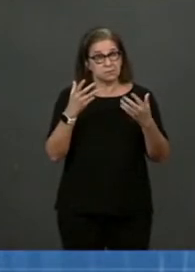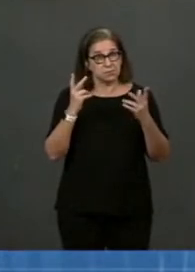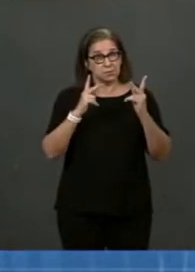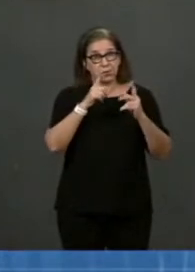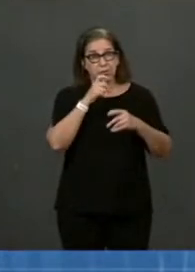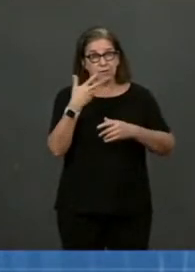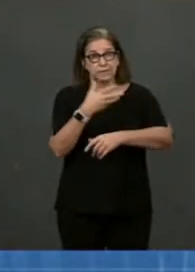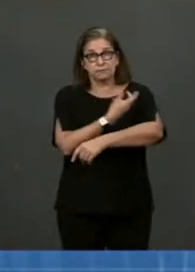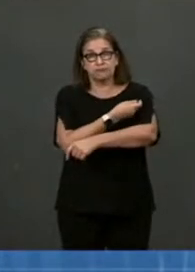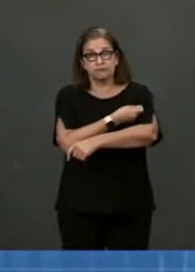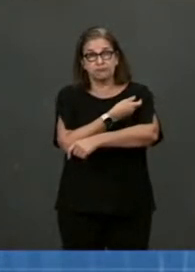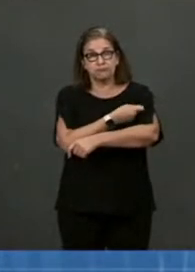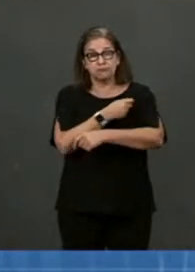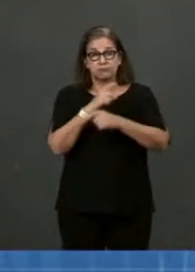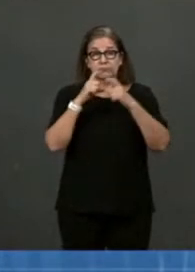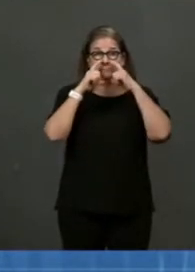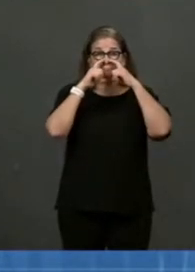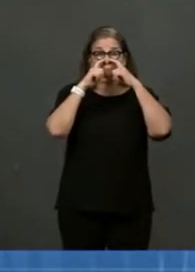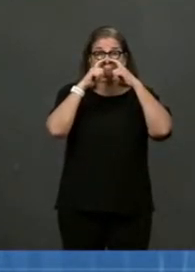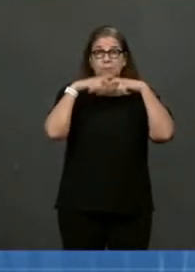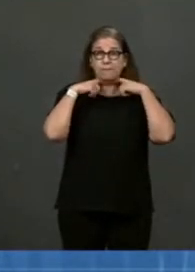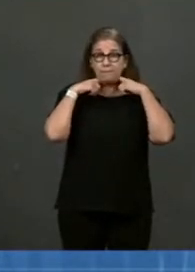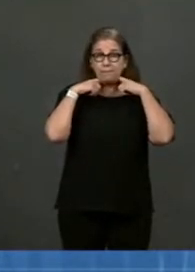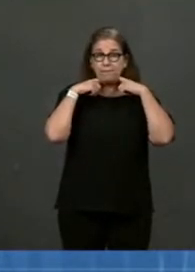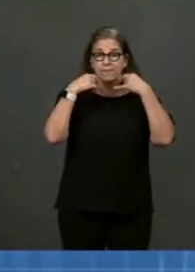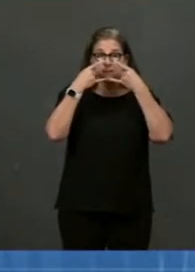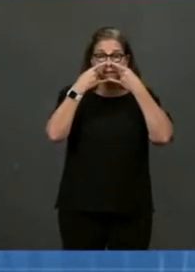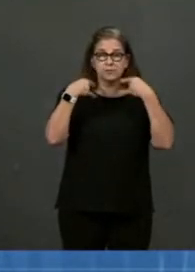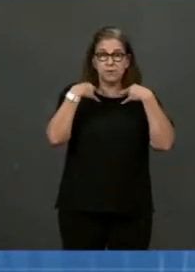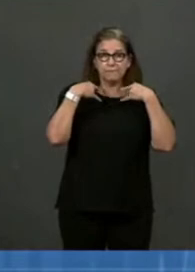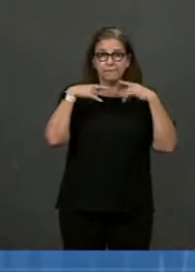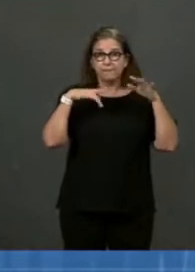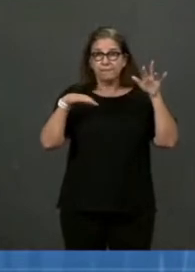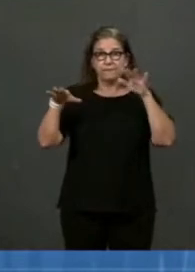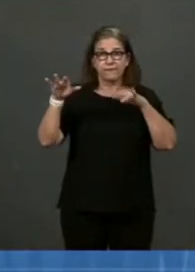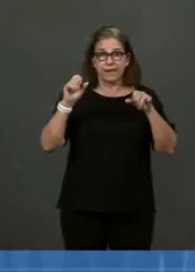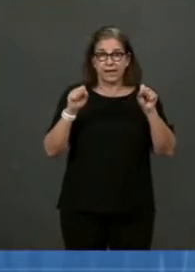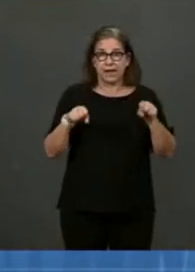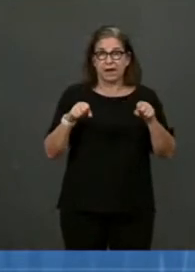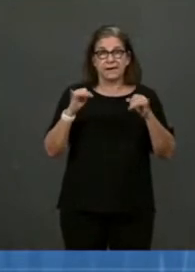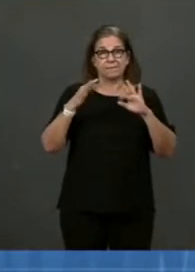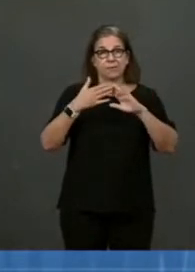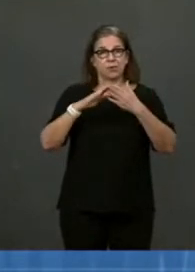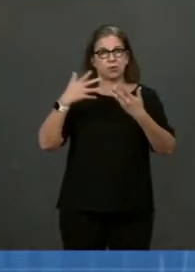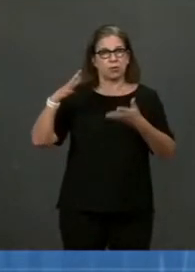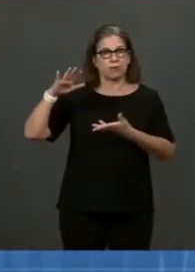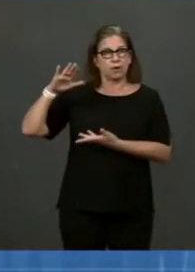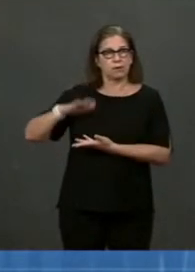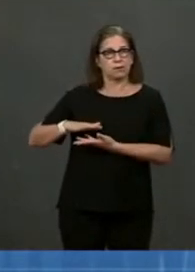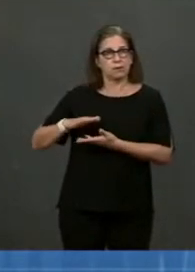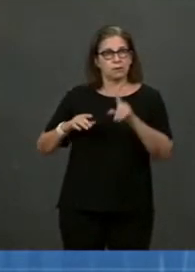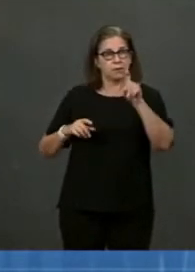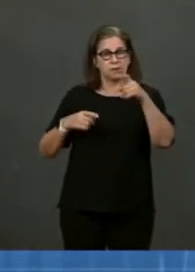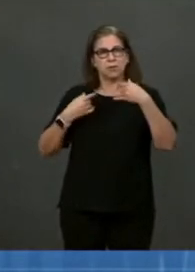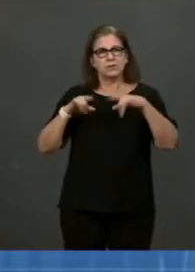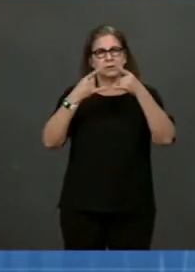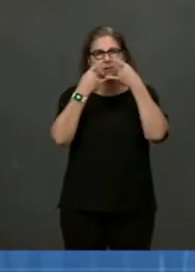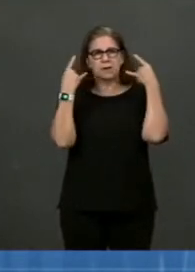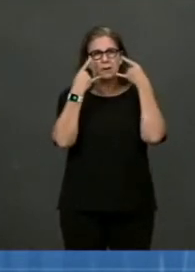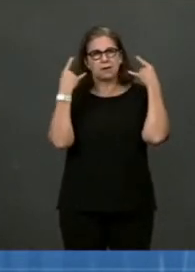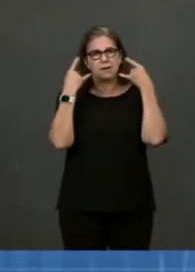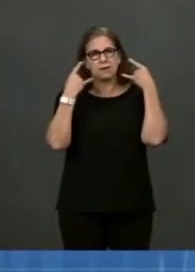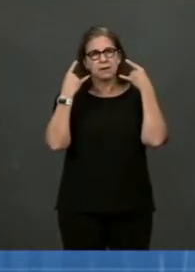masks indoors if there is low community spread? Or are you guys rethinking that at all? Dr. Walensky. Yeah,